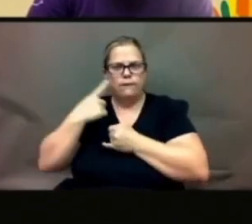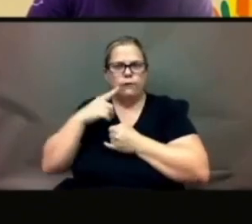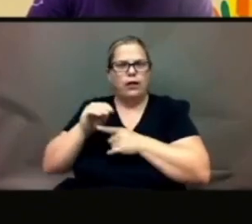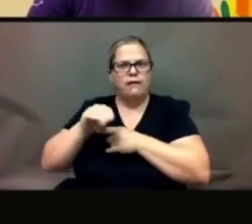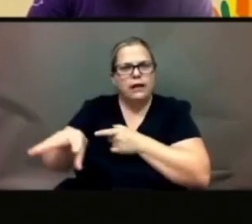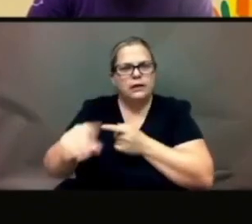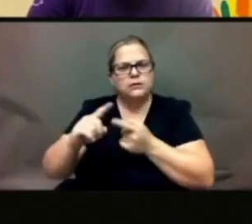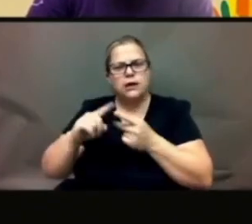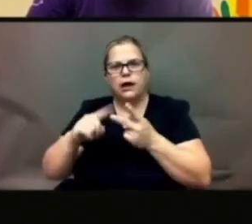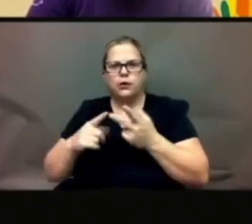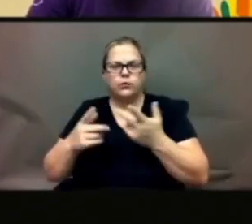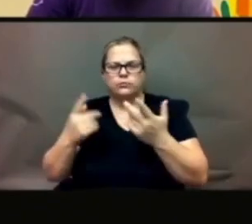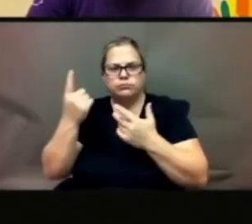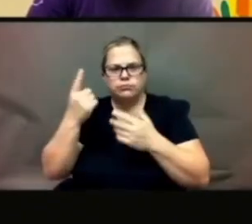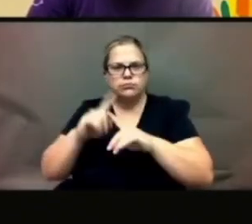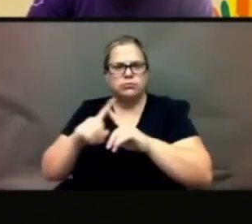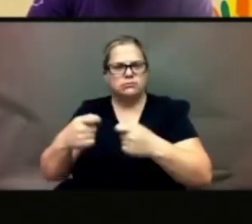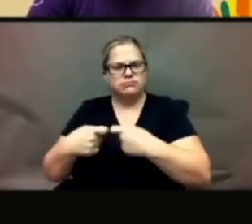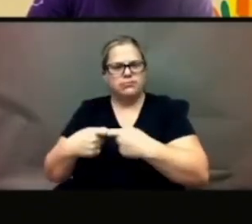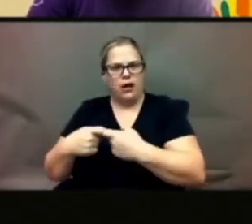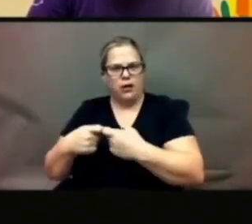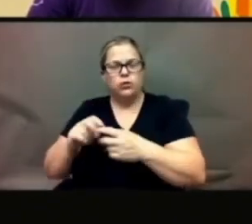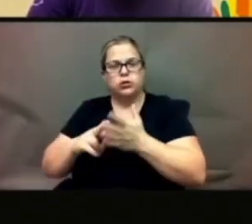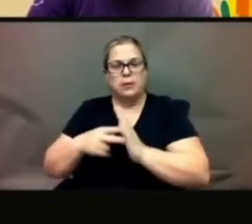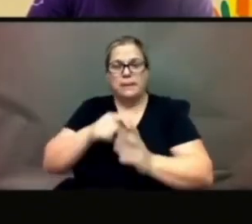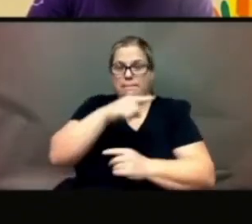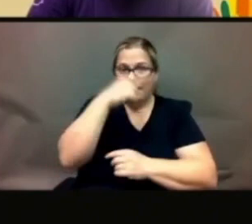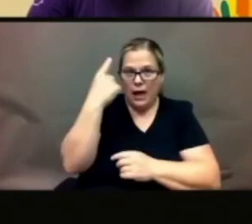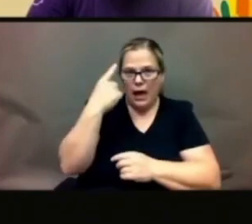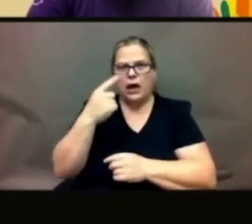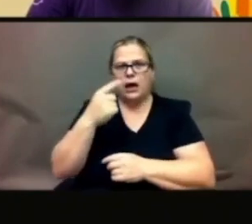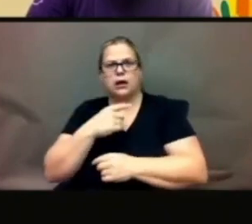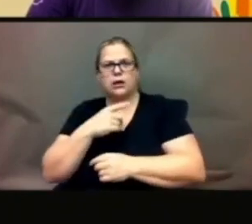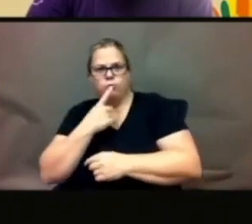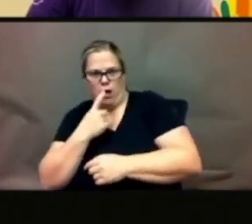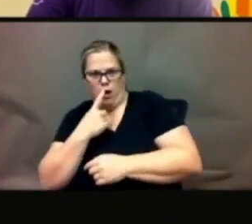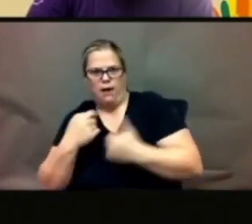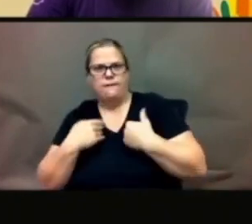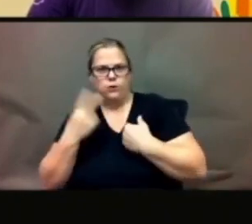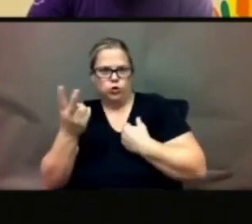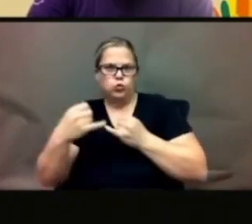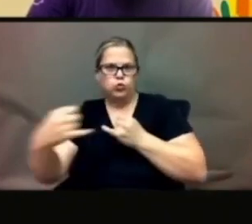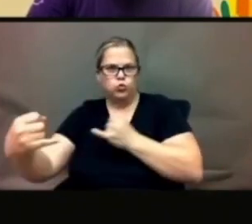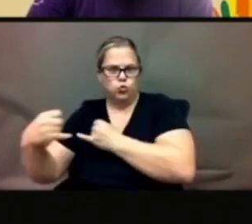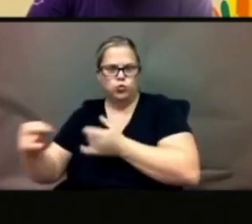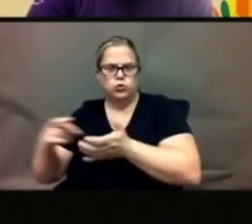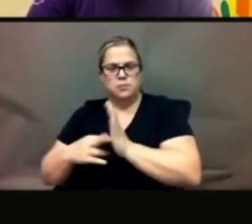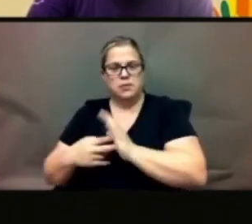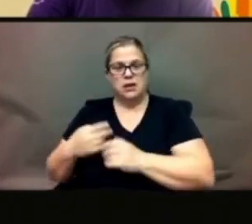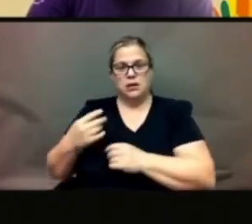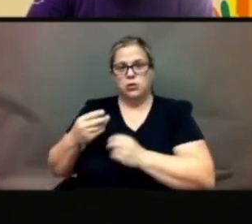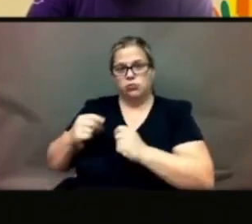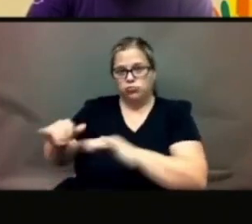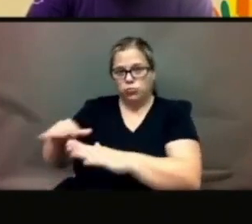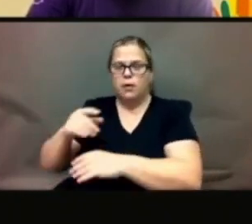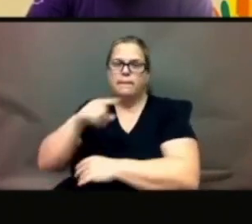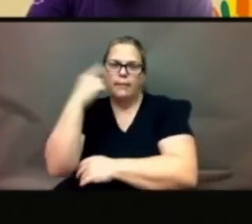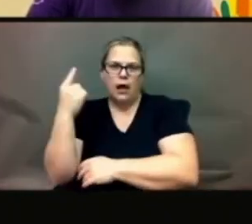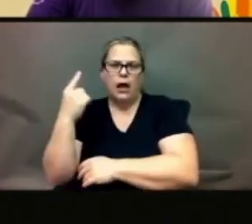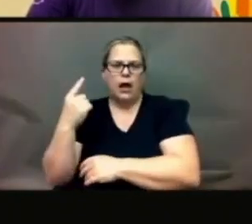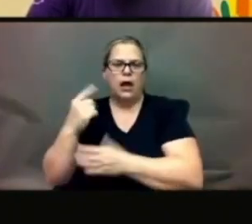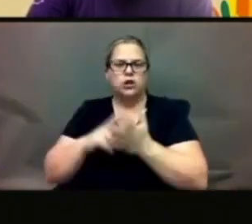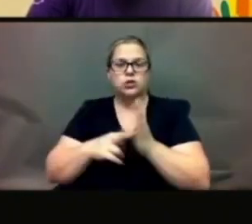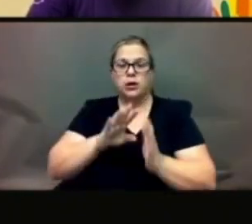is your positive input. Well, that's the same here with space. The space key is your positive input and earth is your